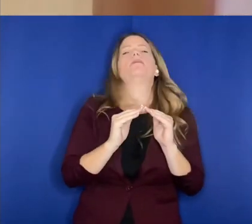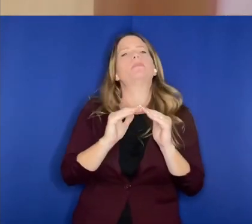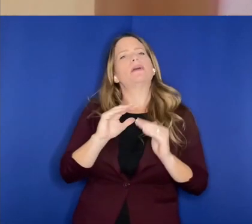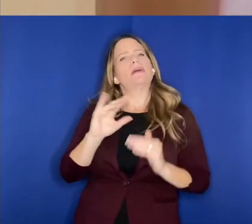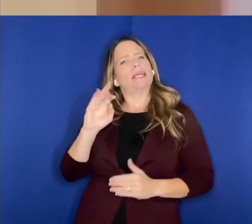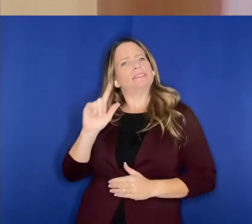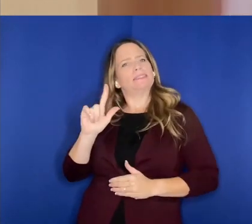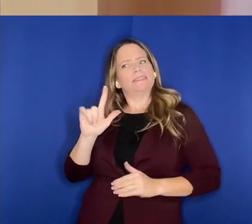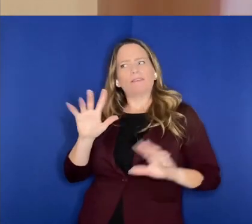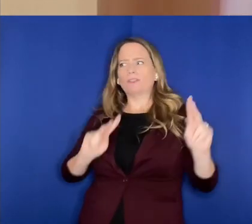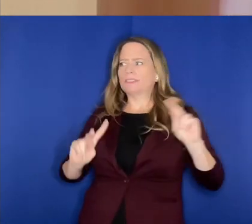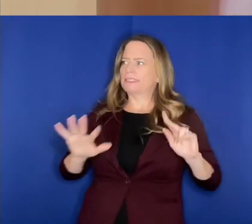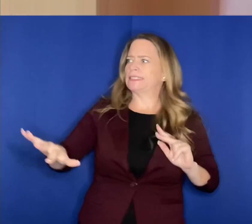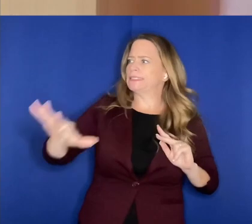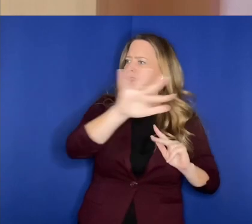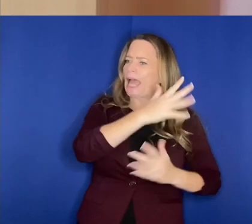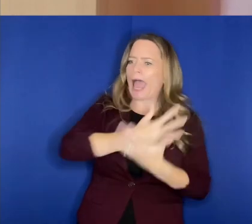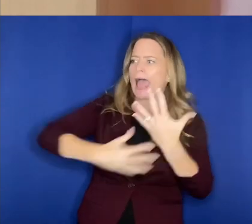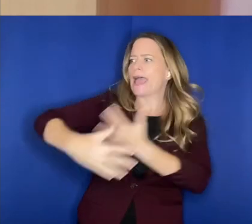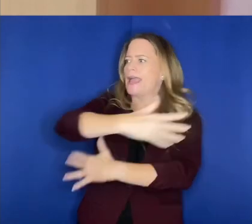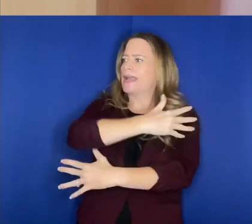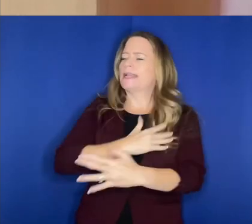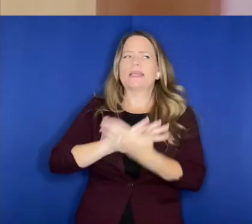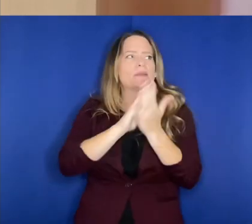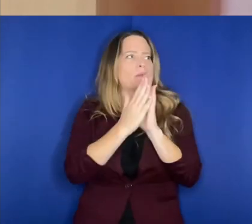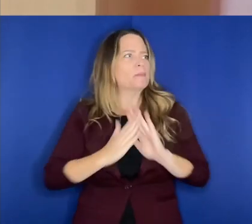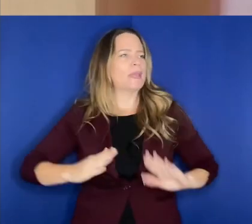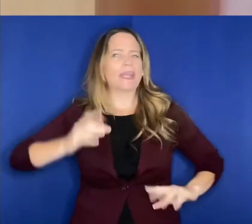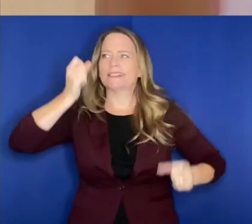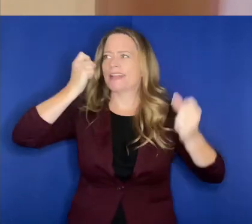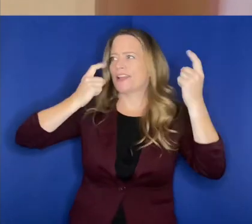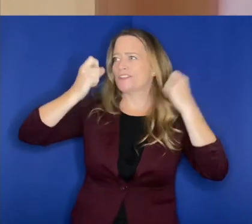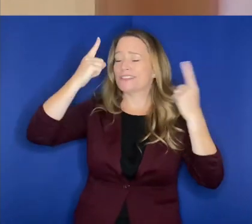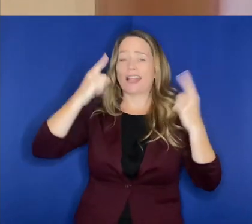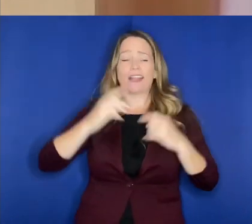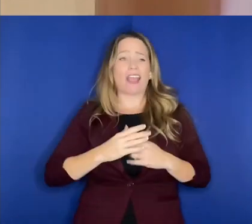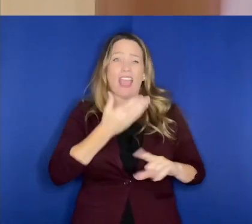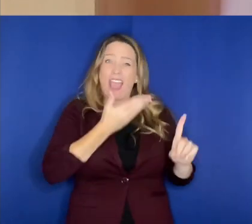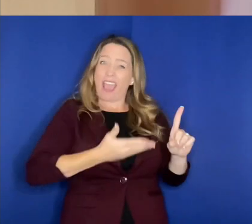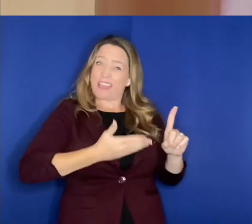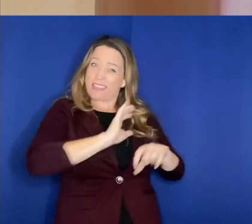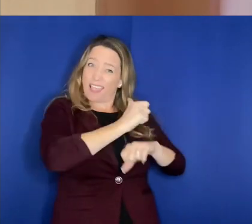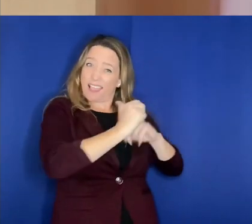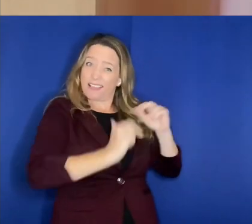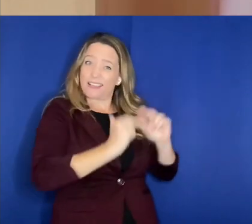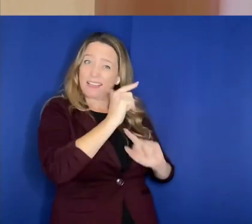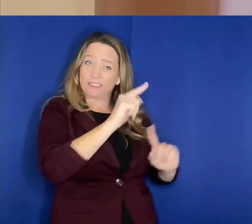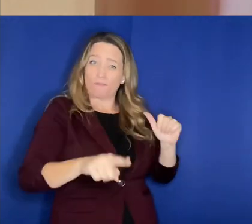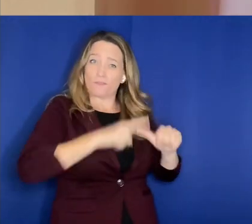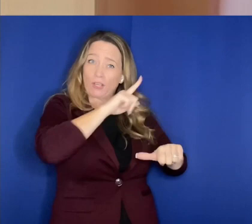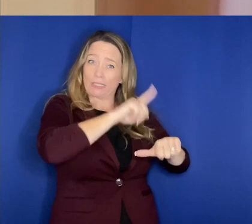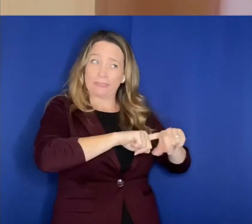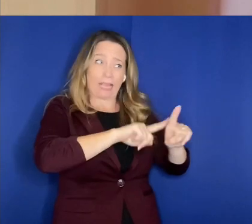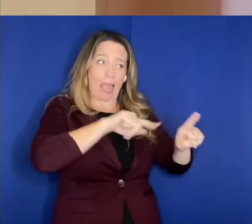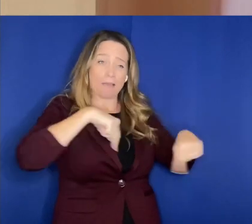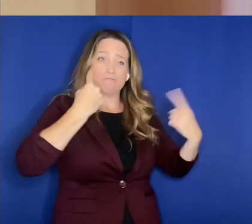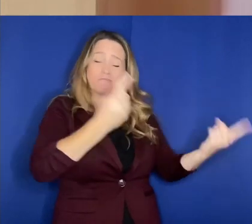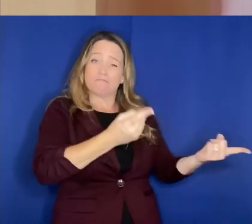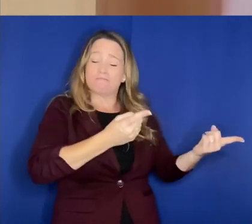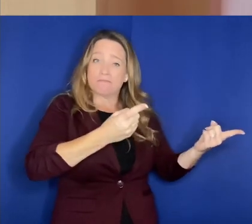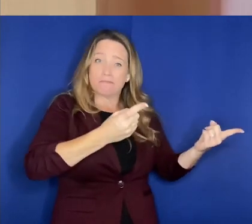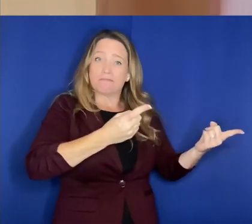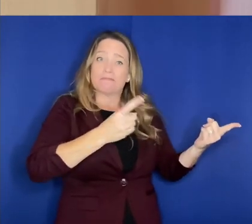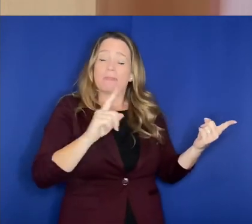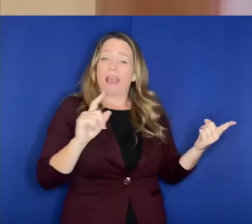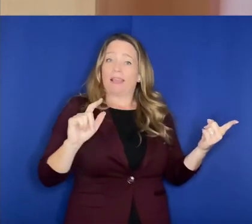dignity, peace and understanding. And the impressive facility we are inaugurating today is not the first contribution the Aga Khan